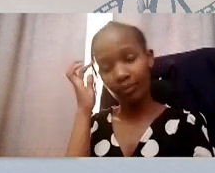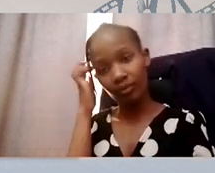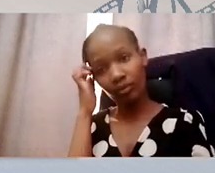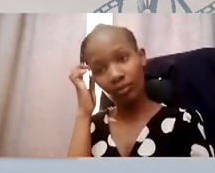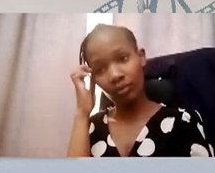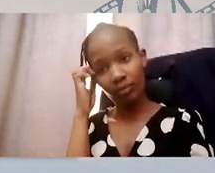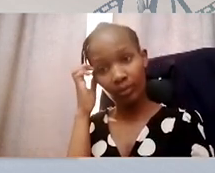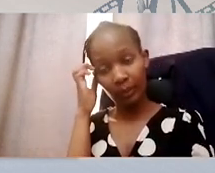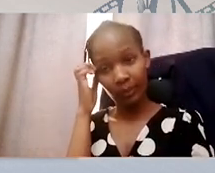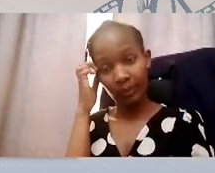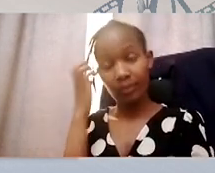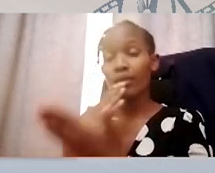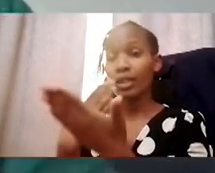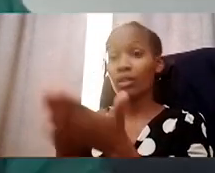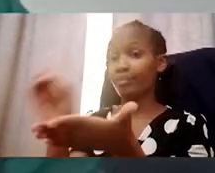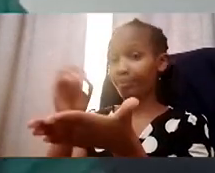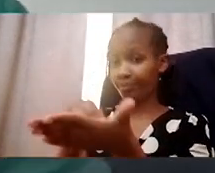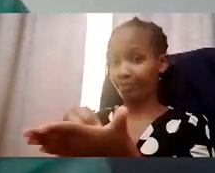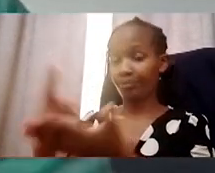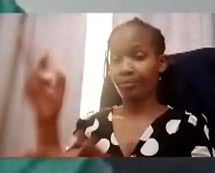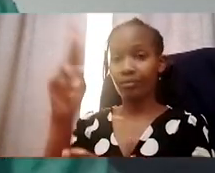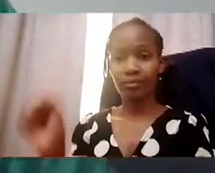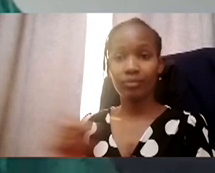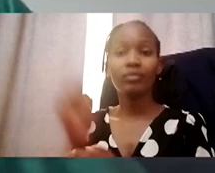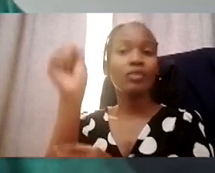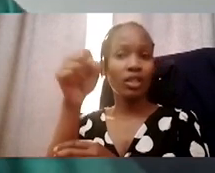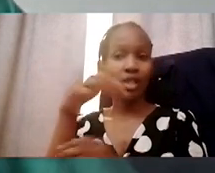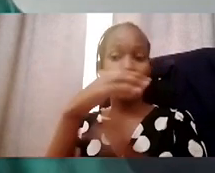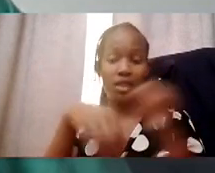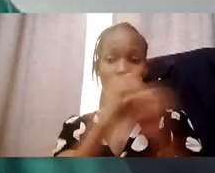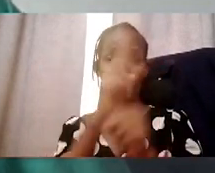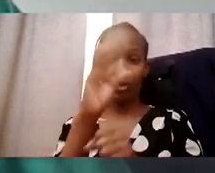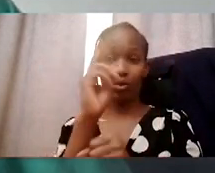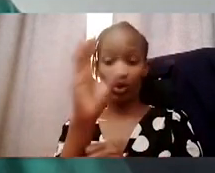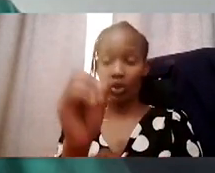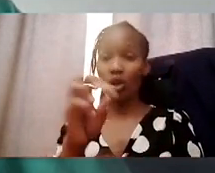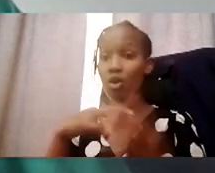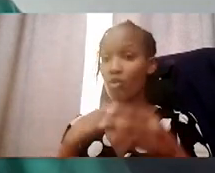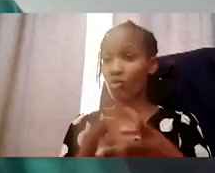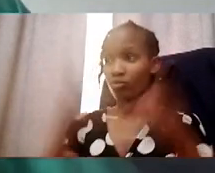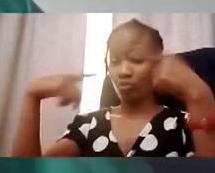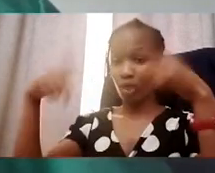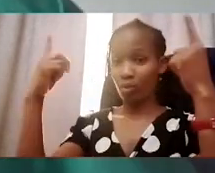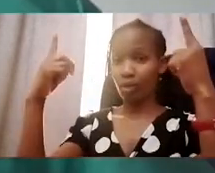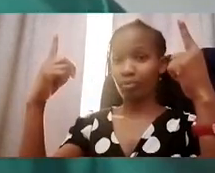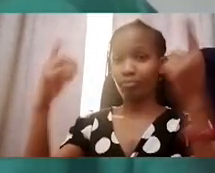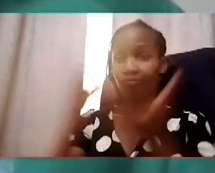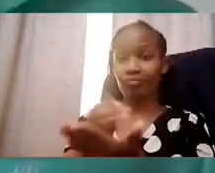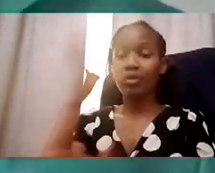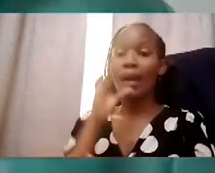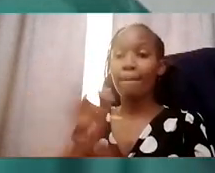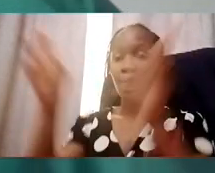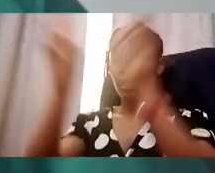Thank you again, Chris. Yes, in 2020, as you rightly mentioned, we won the Olympic Cup by the International Olympic